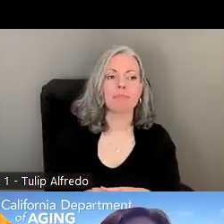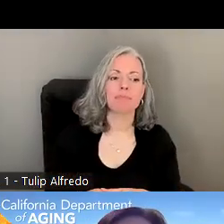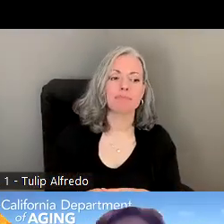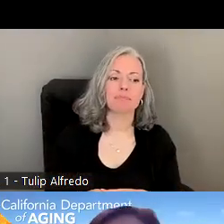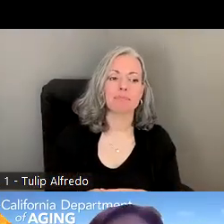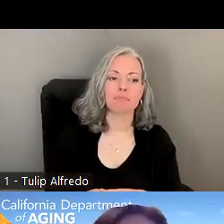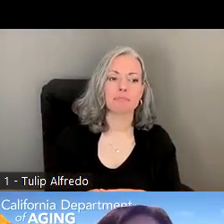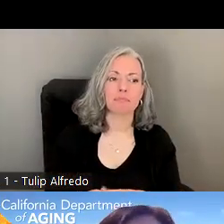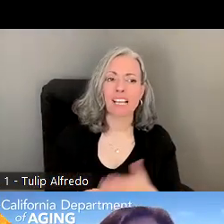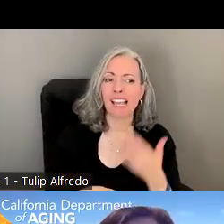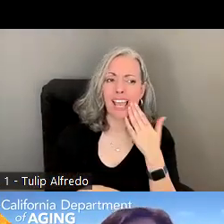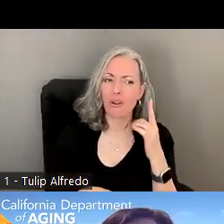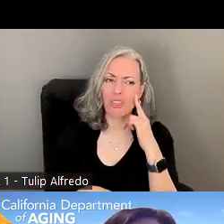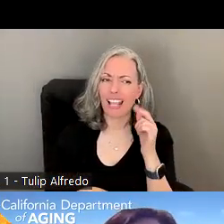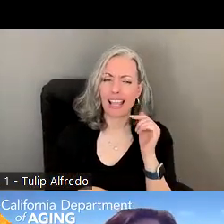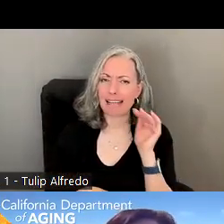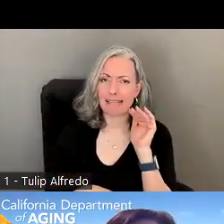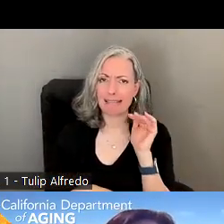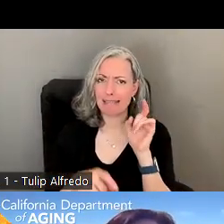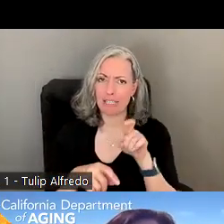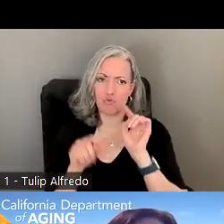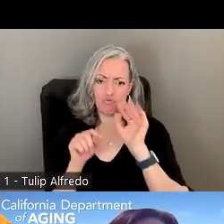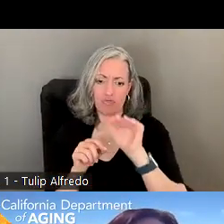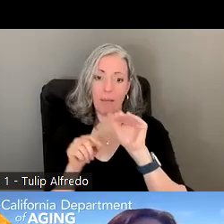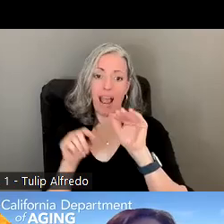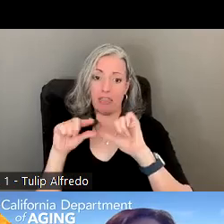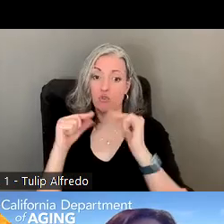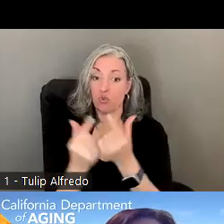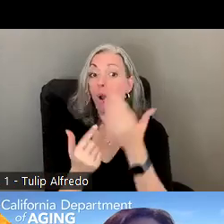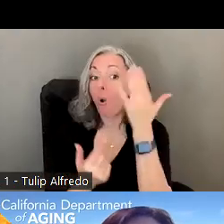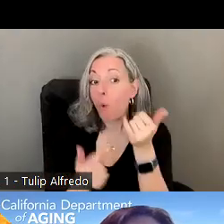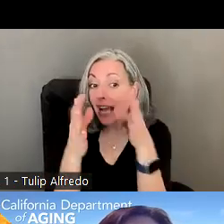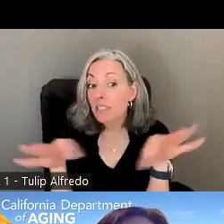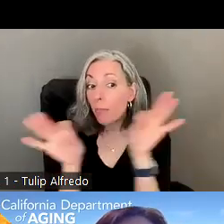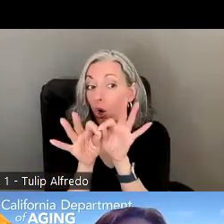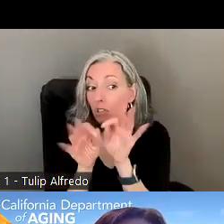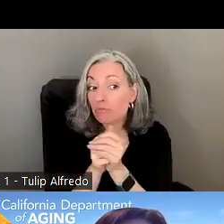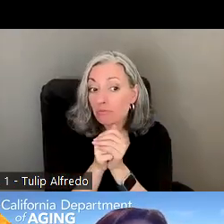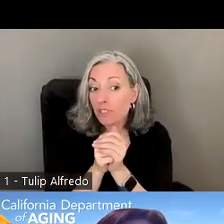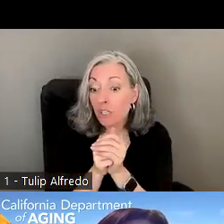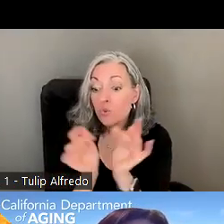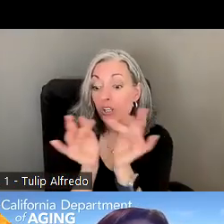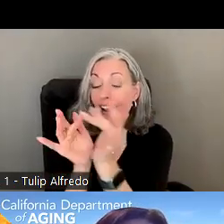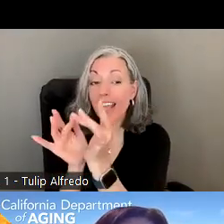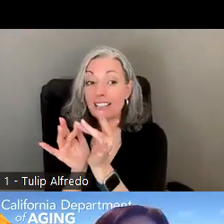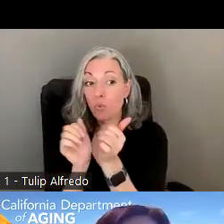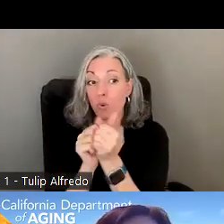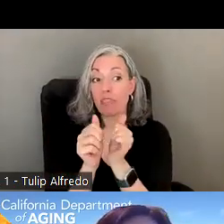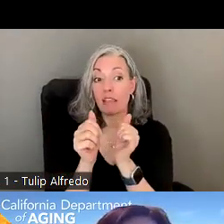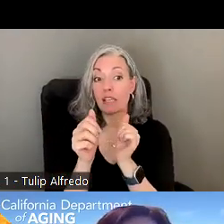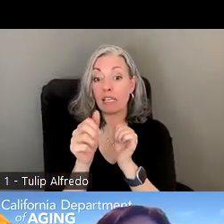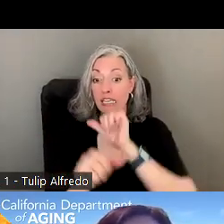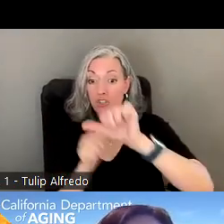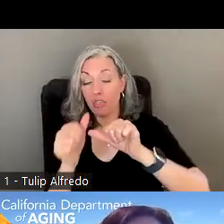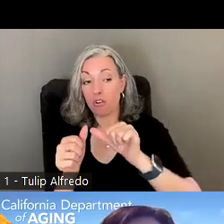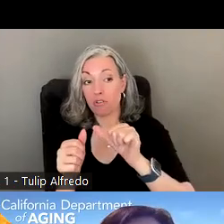So I don't think I need to remind this group as to why it's so important to stay in touch with that community voice